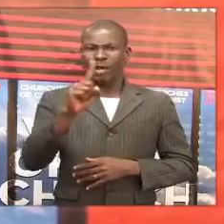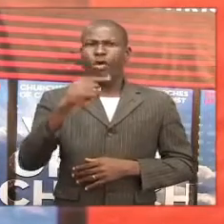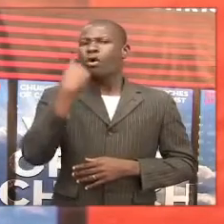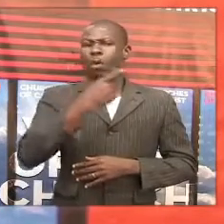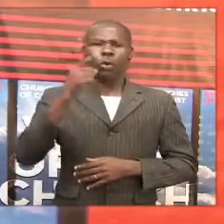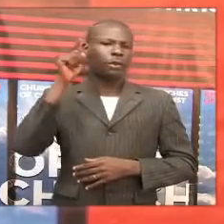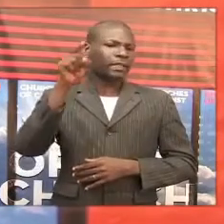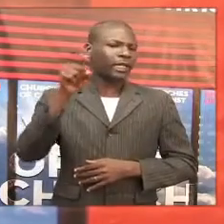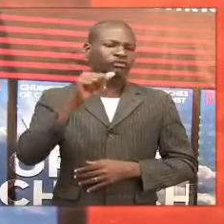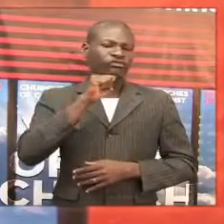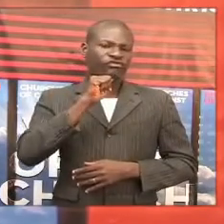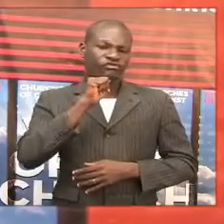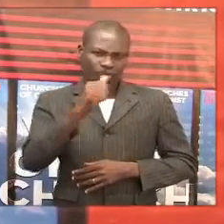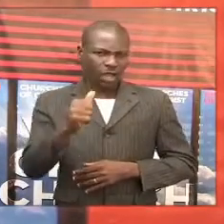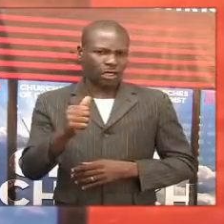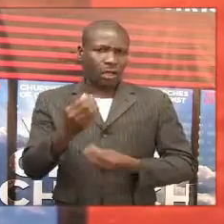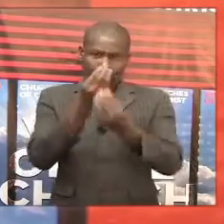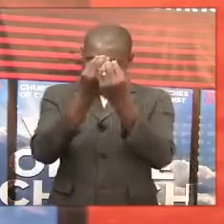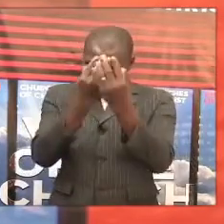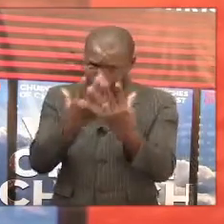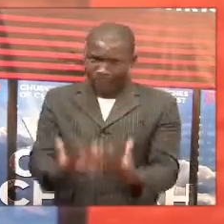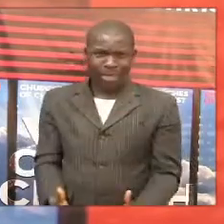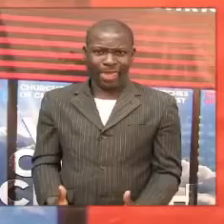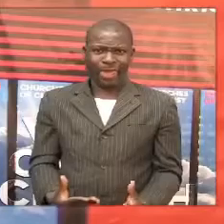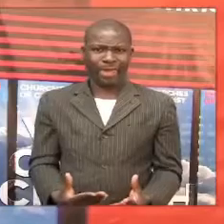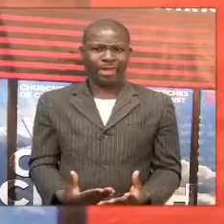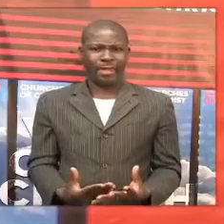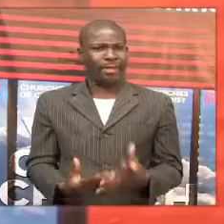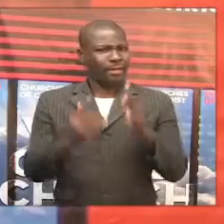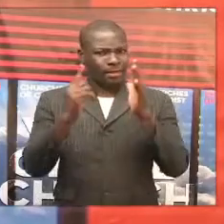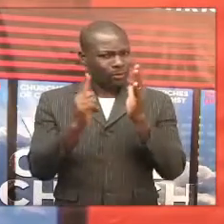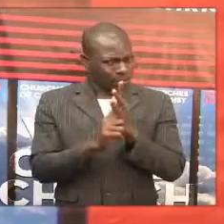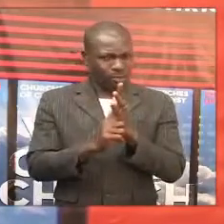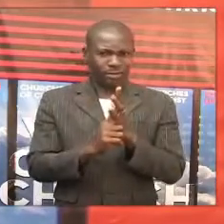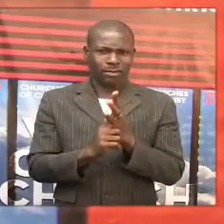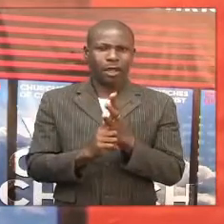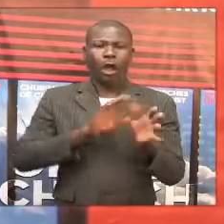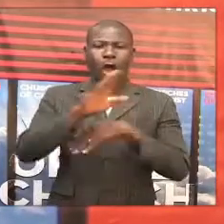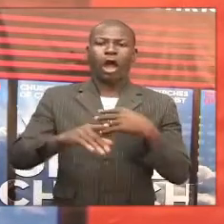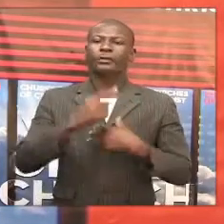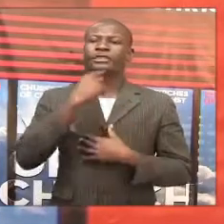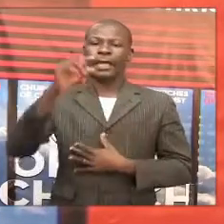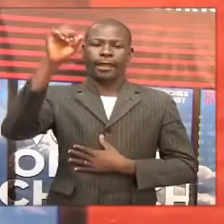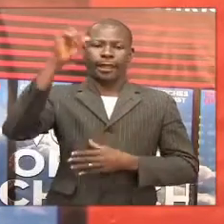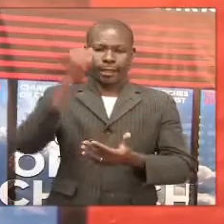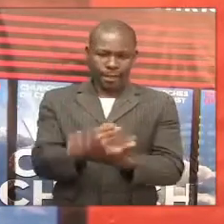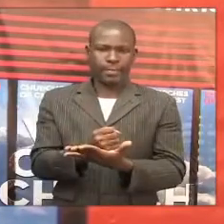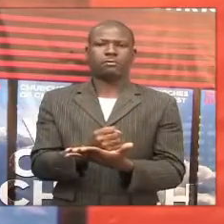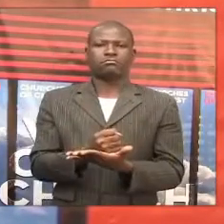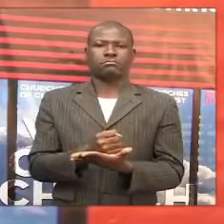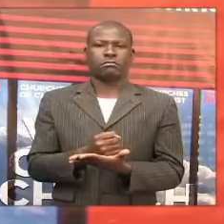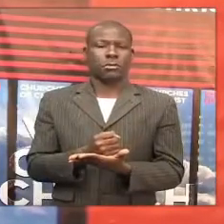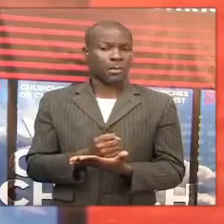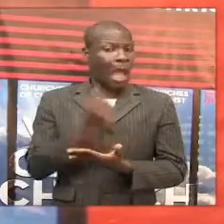confirm all the words of this law. And all the people shall say, Amen. What you